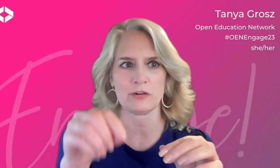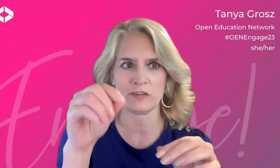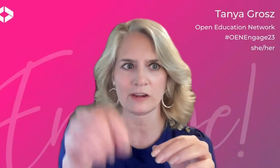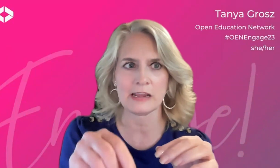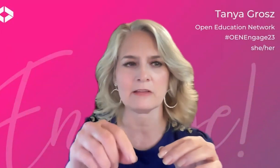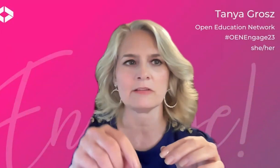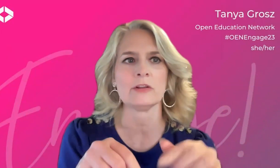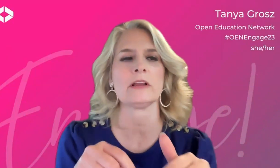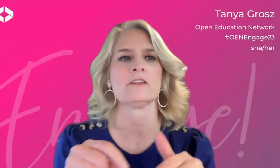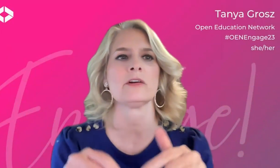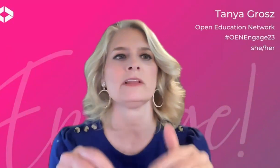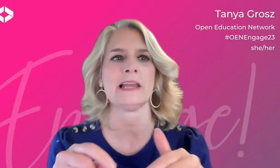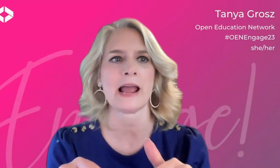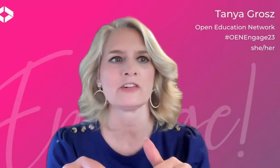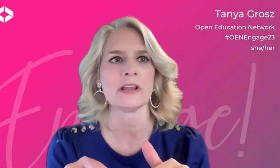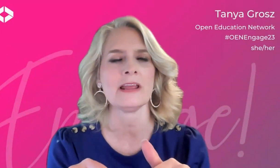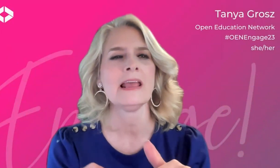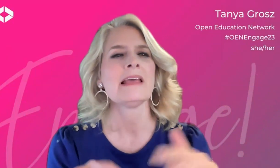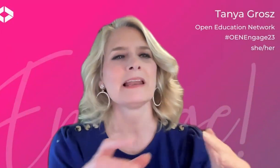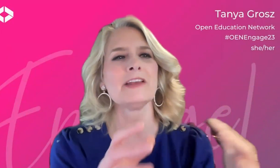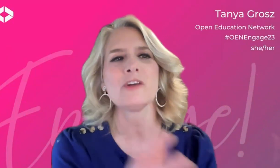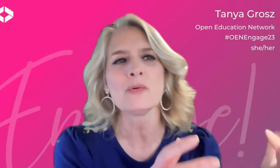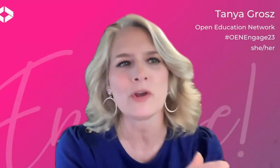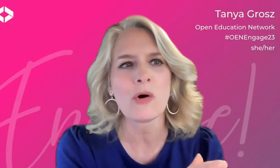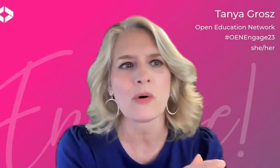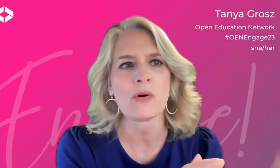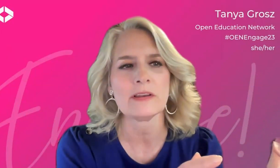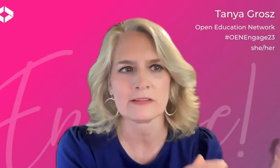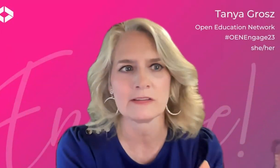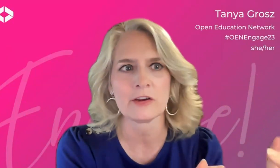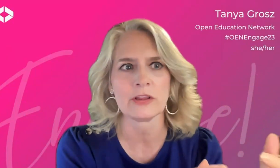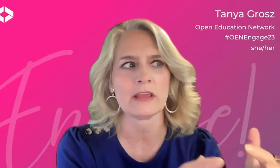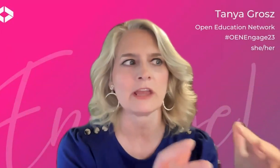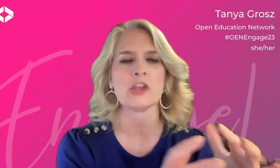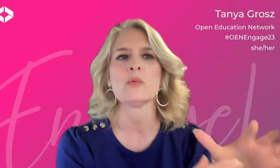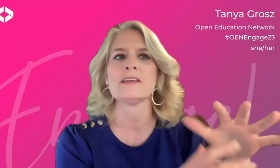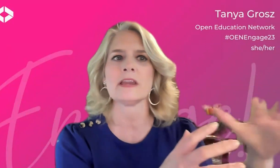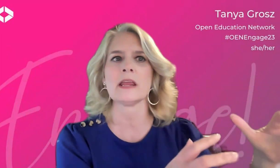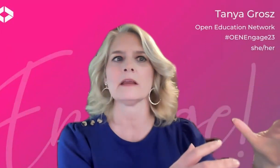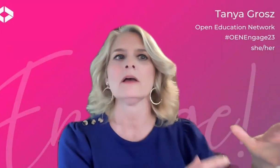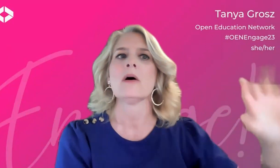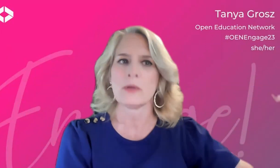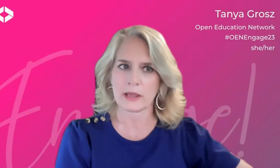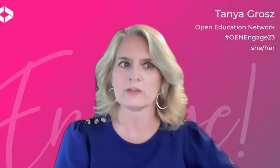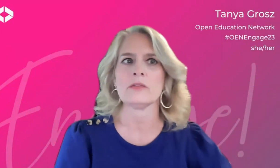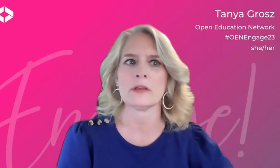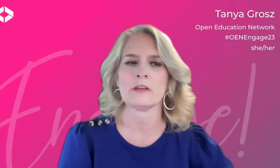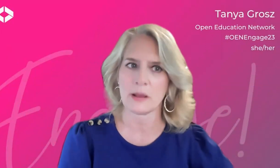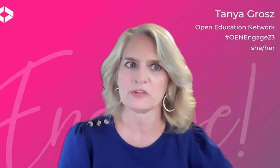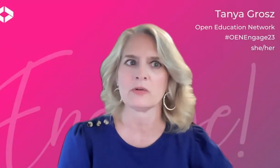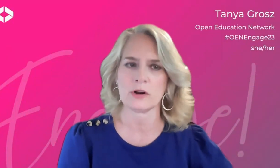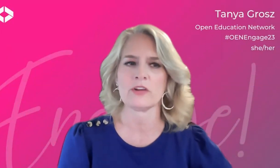say, after seeing the learning circle in action, that I don't know necessarily that you would need, oh, we got to do